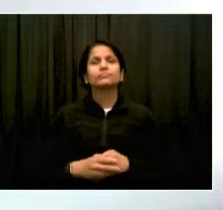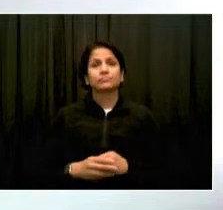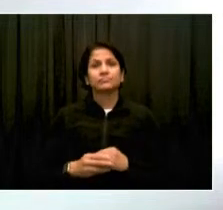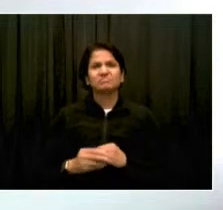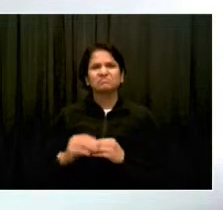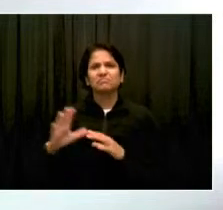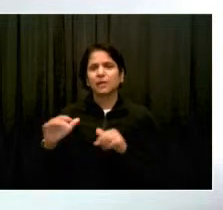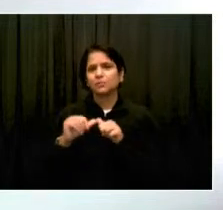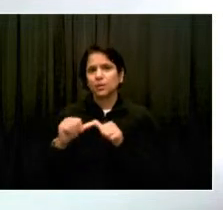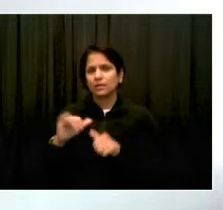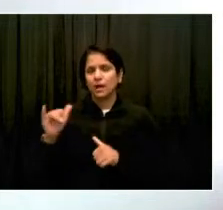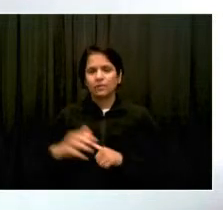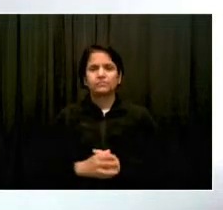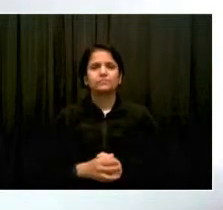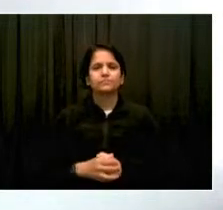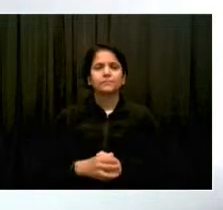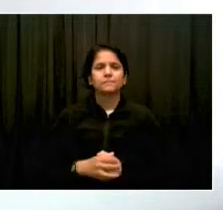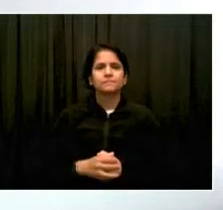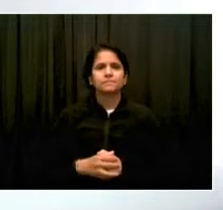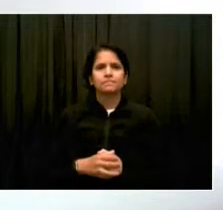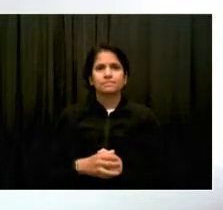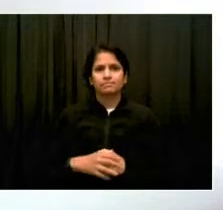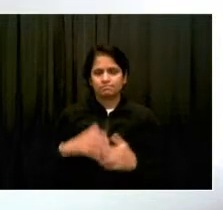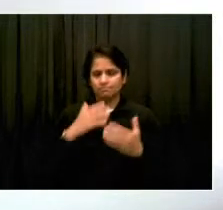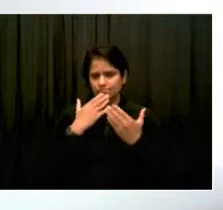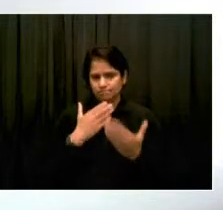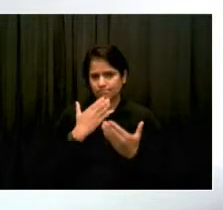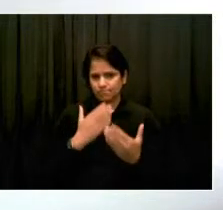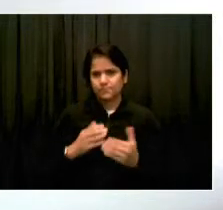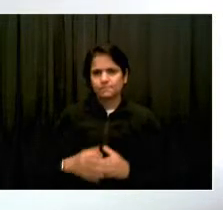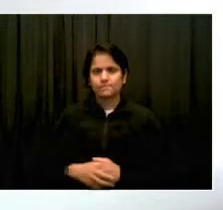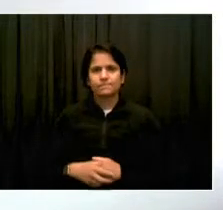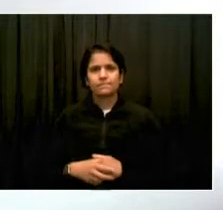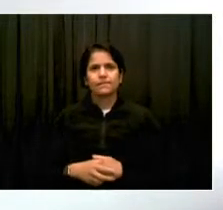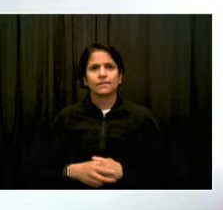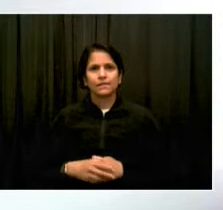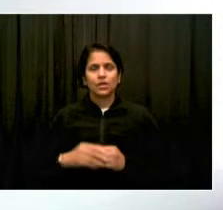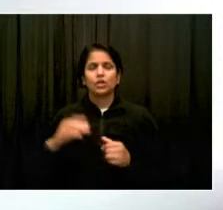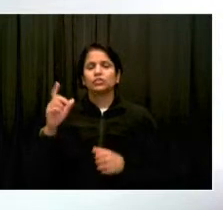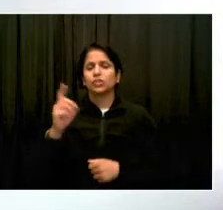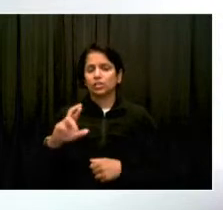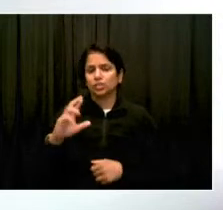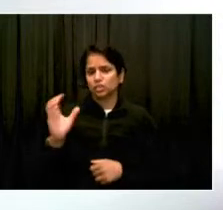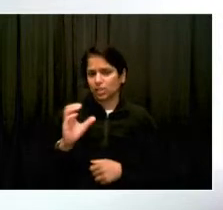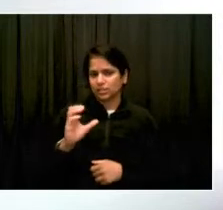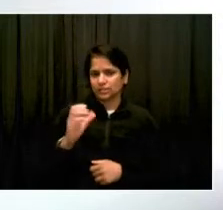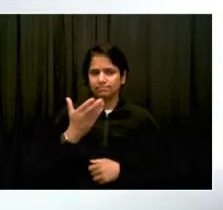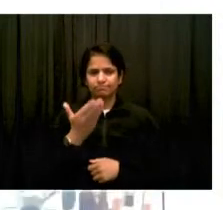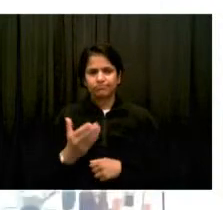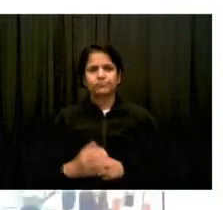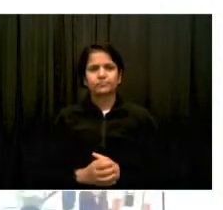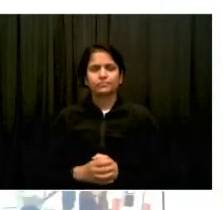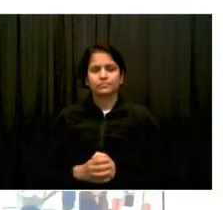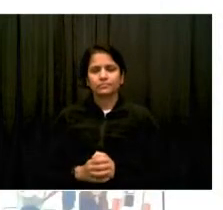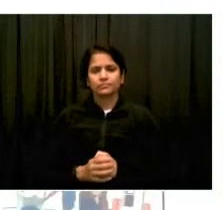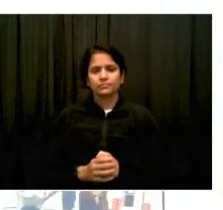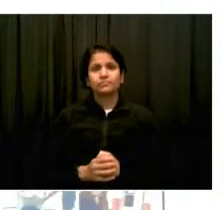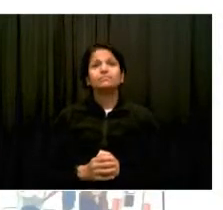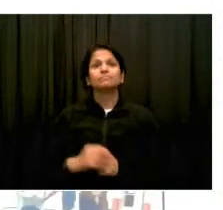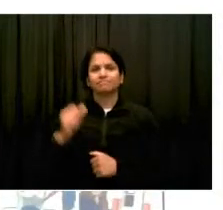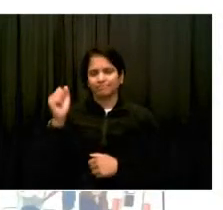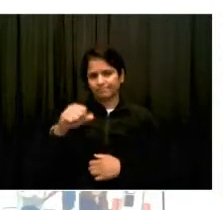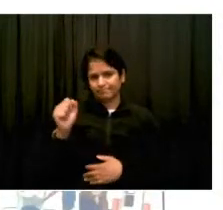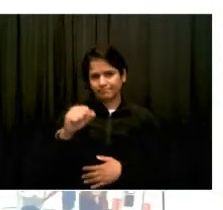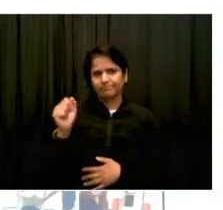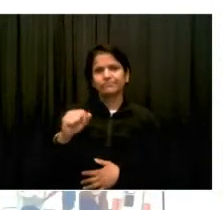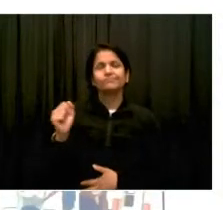Thank you, Dr. Choksi, and particularly about healthcare workers. Certainly, sir. And just to add to what Dr. Katz